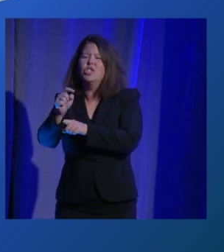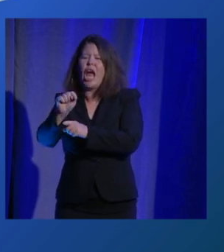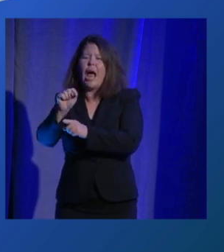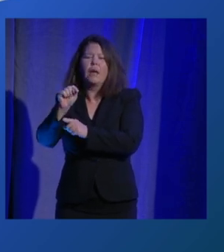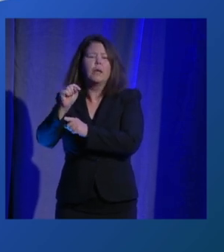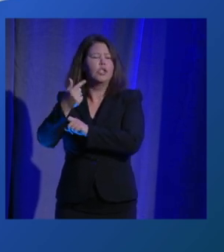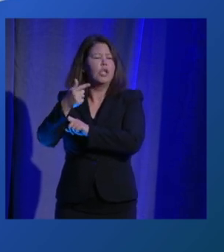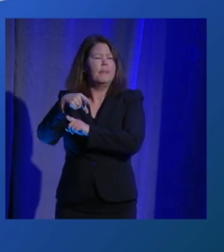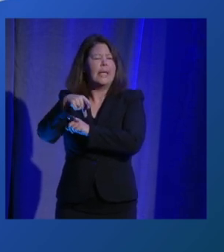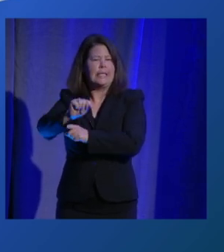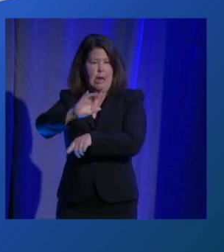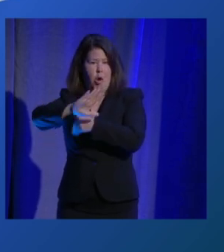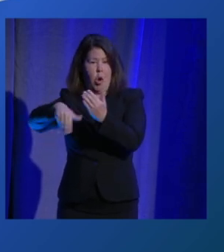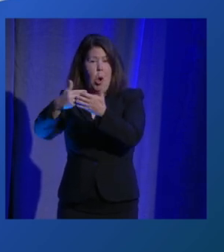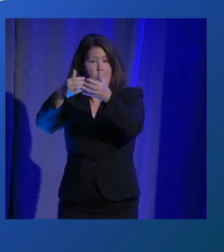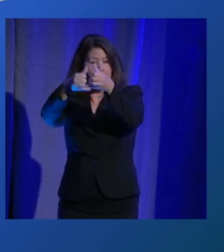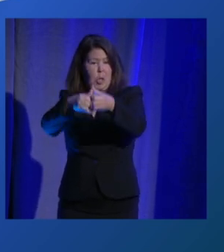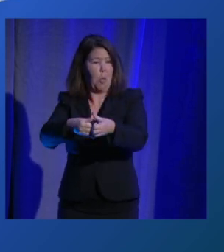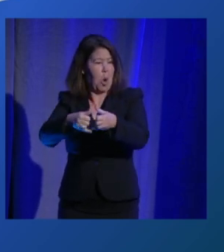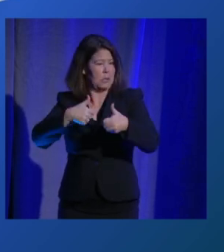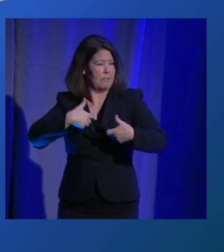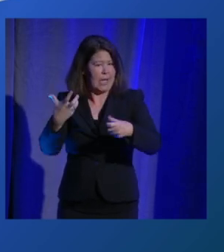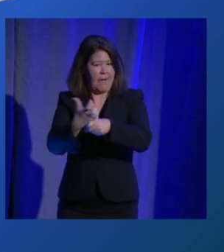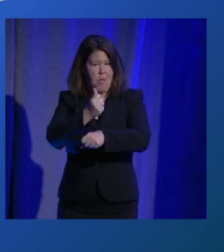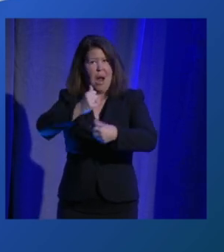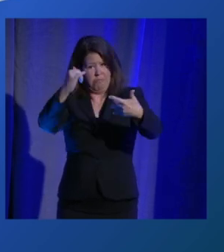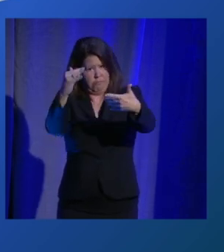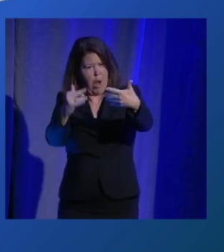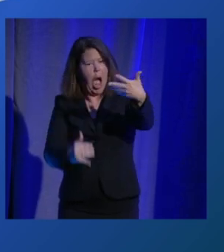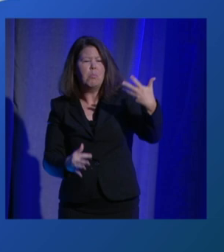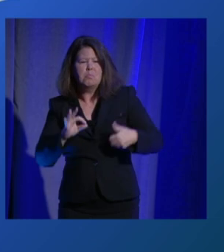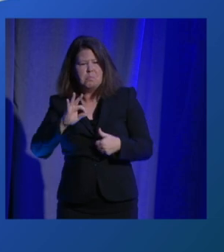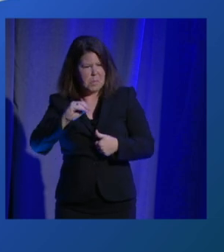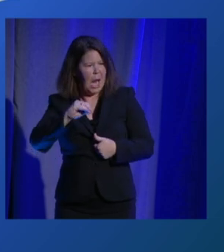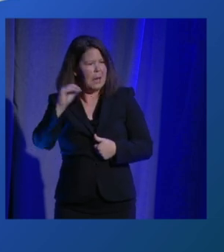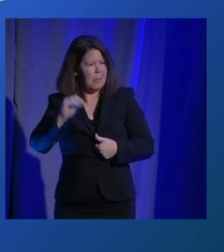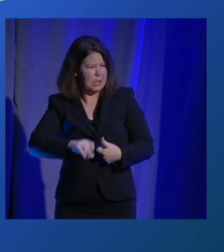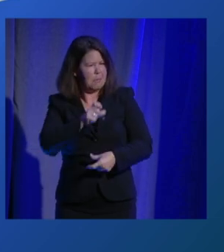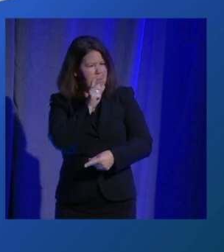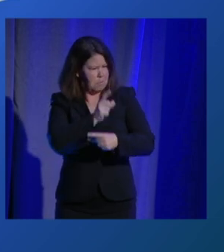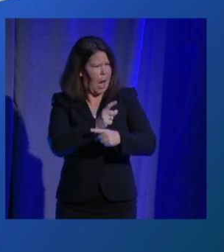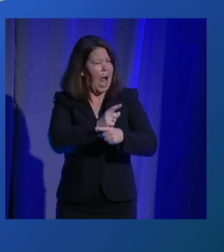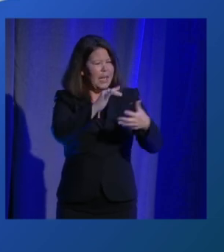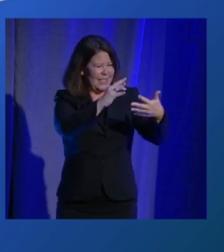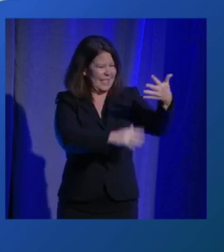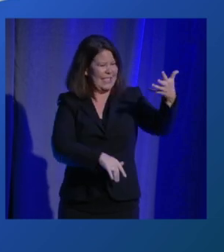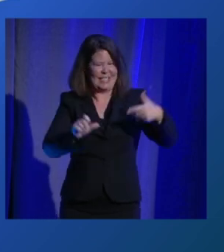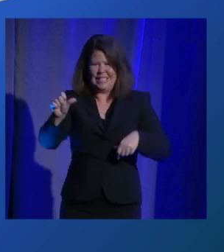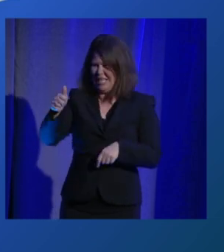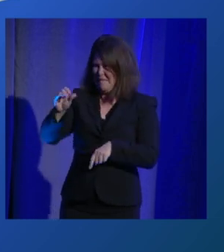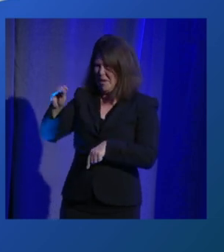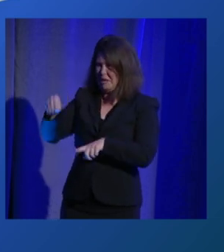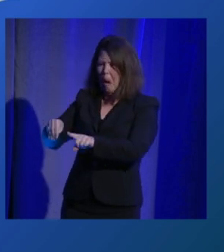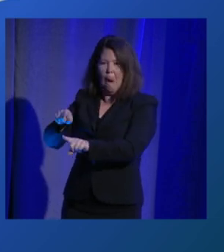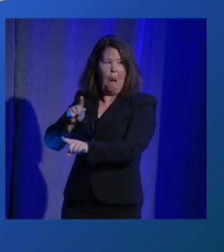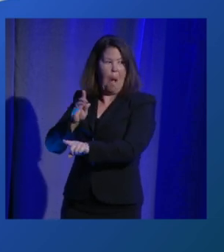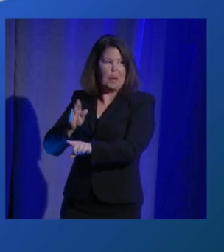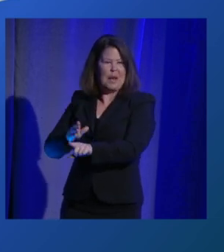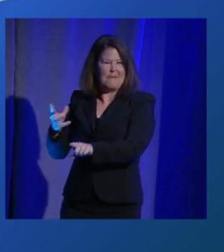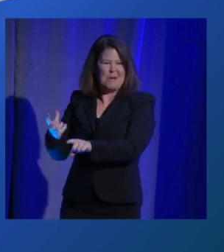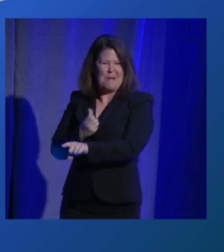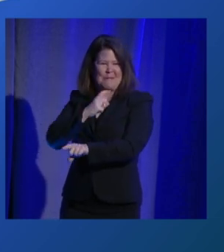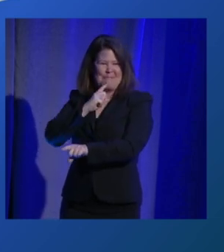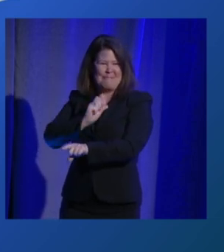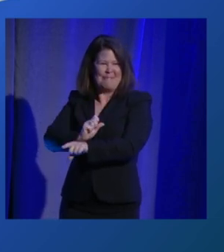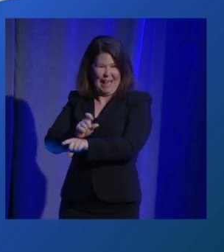I have won over the years and it gives me a list and it gets about 90% of them right and there's 10% I have never won but it